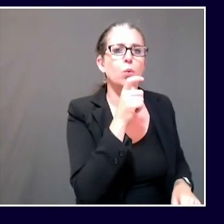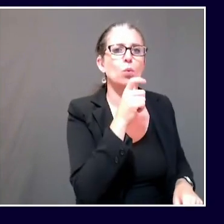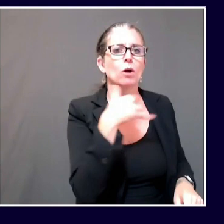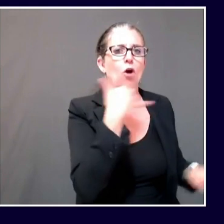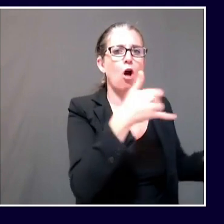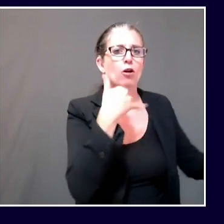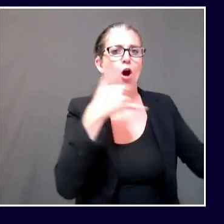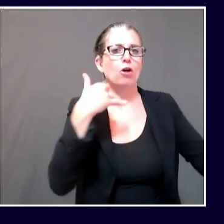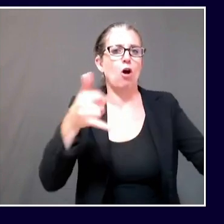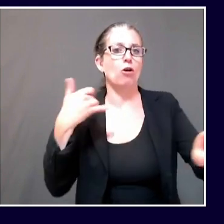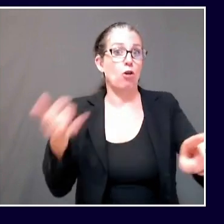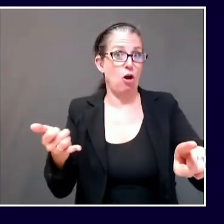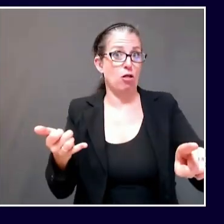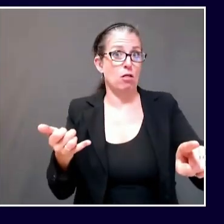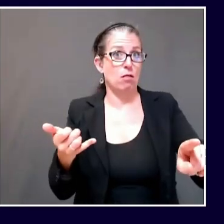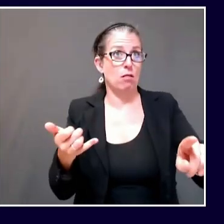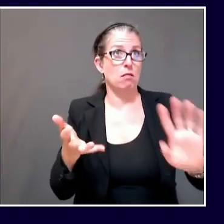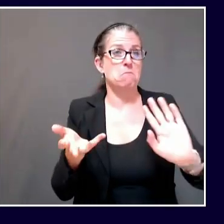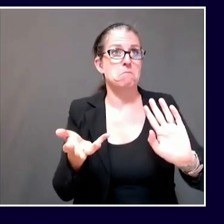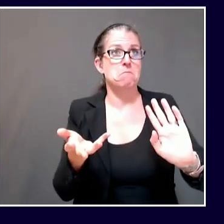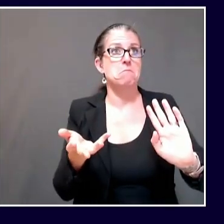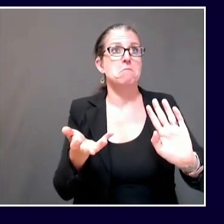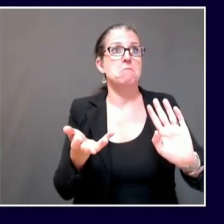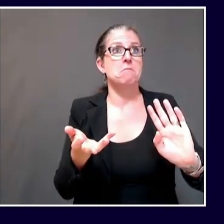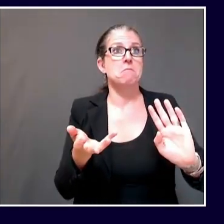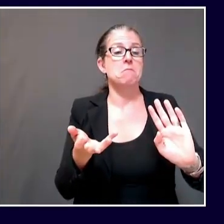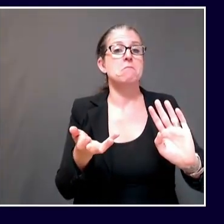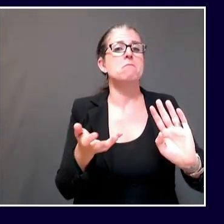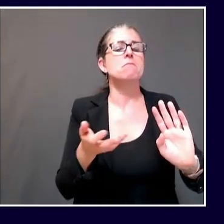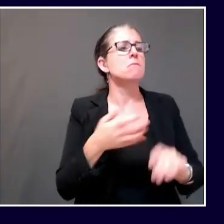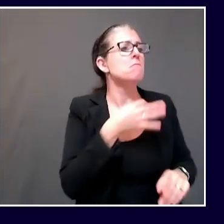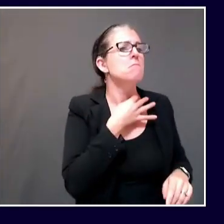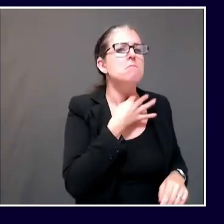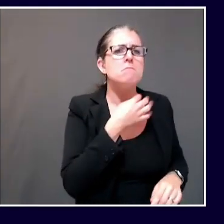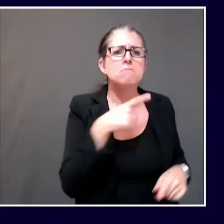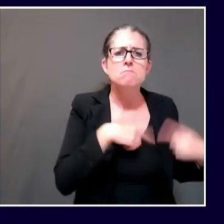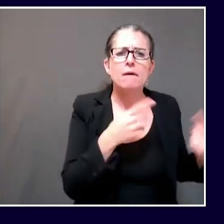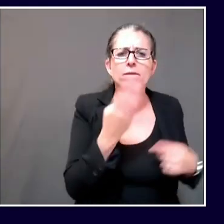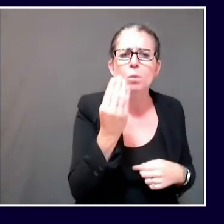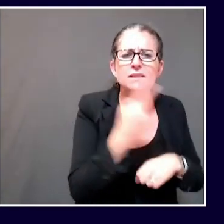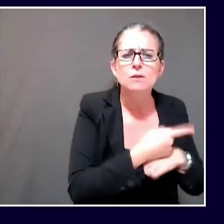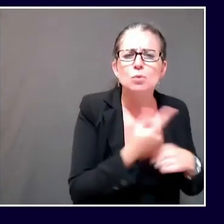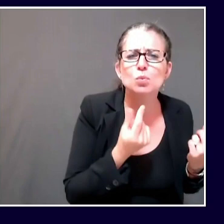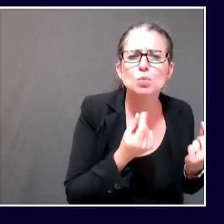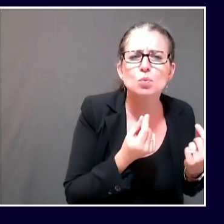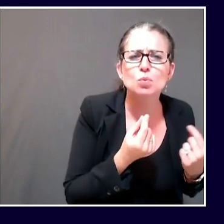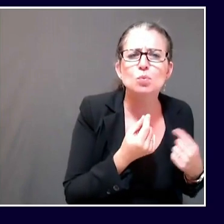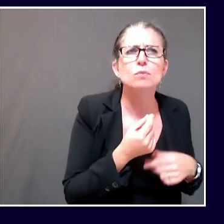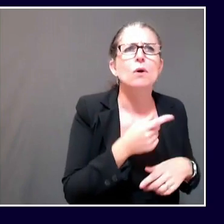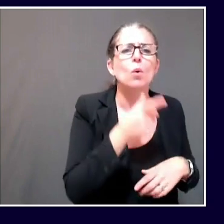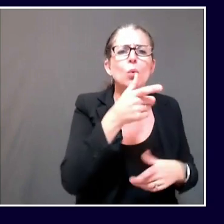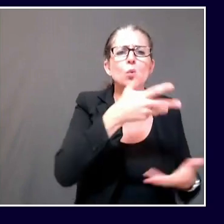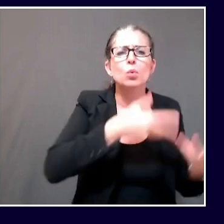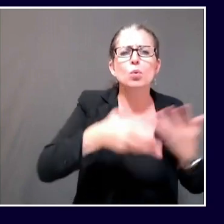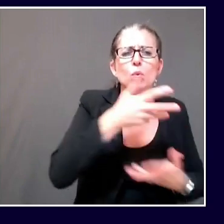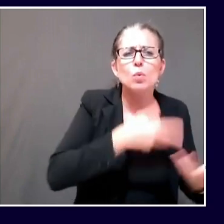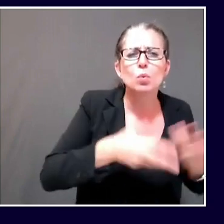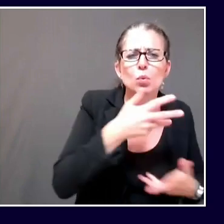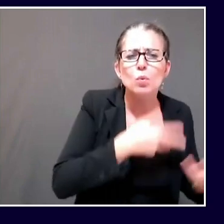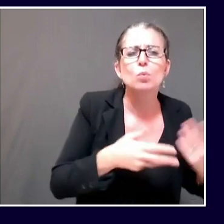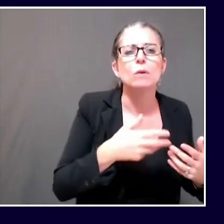into contact with? The case investigators are charged with figuring out where they may have gotten COVID-19